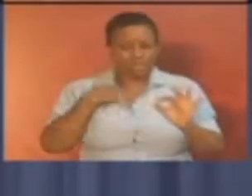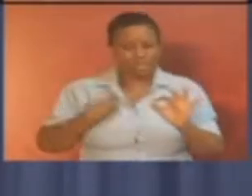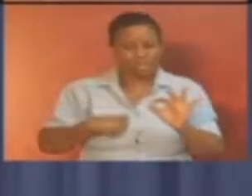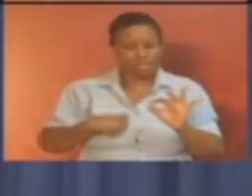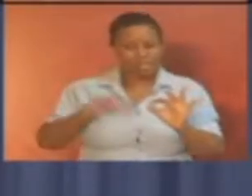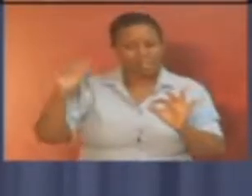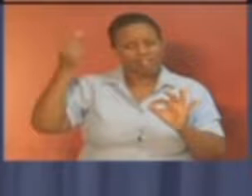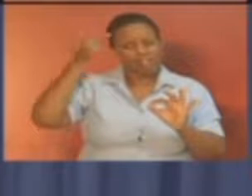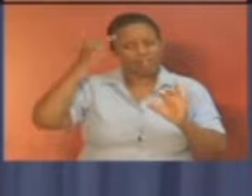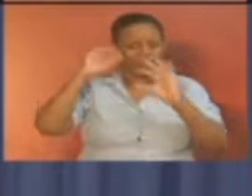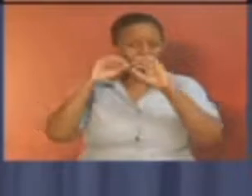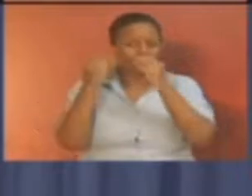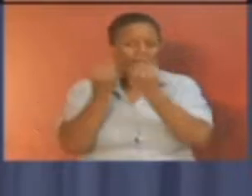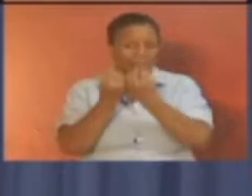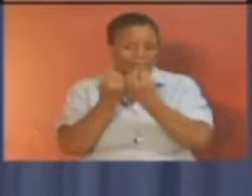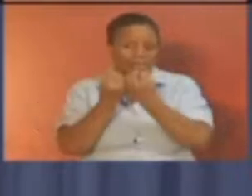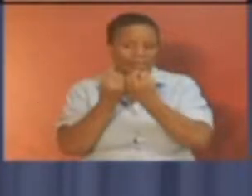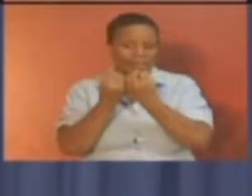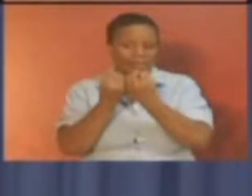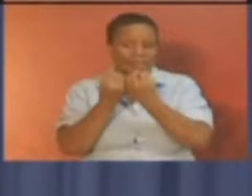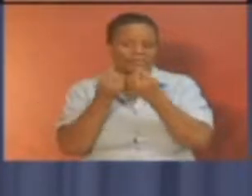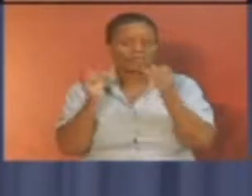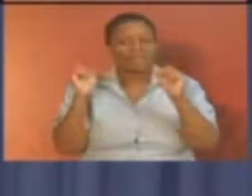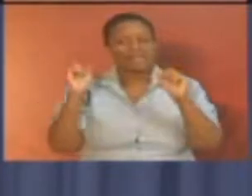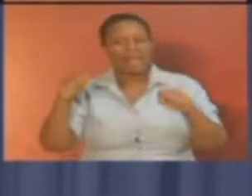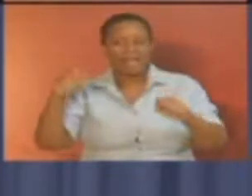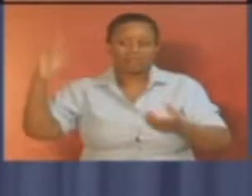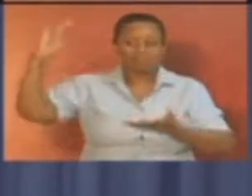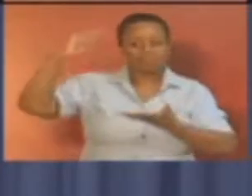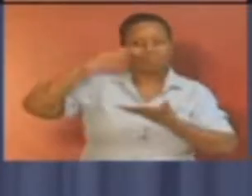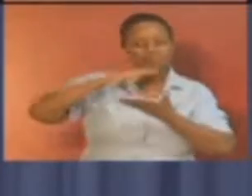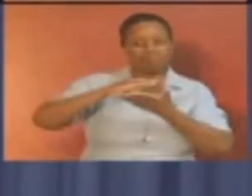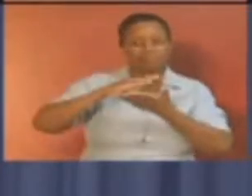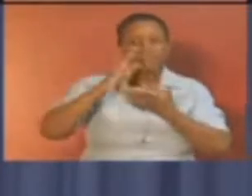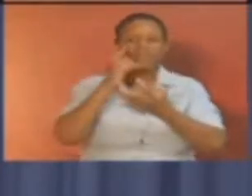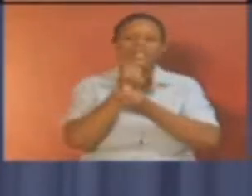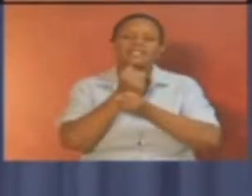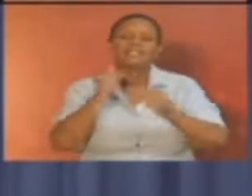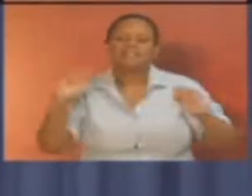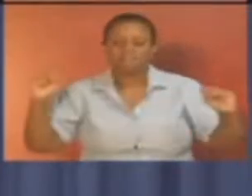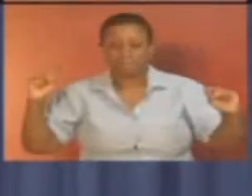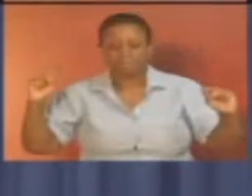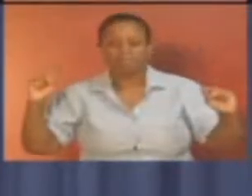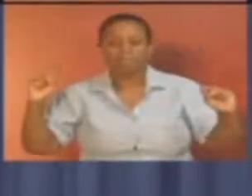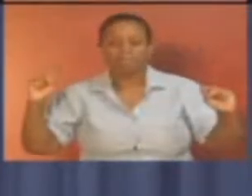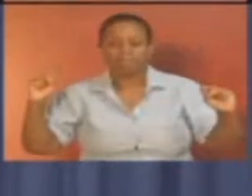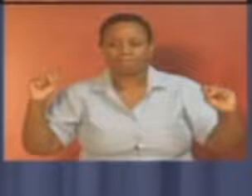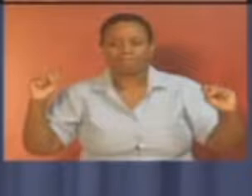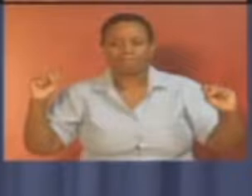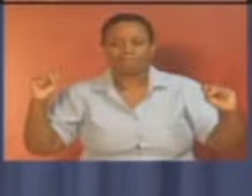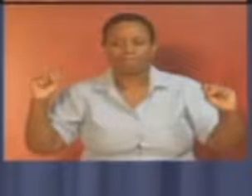now. So that is where we are. I just want to make a